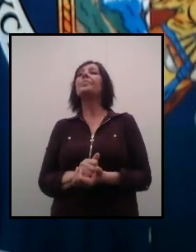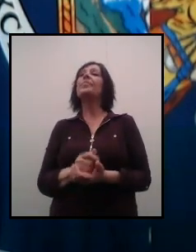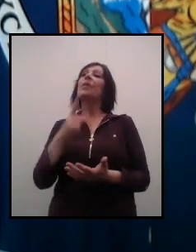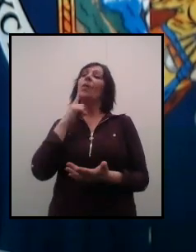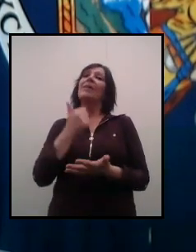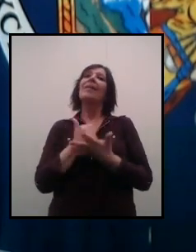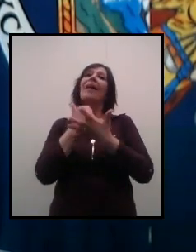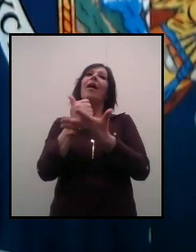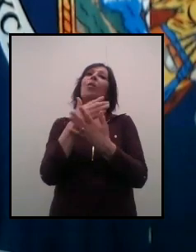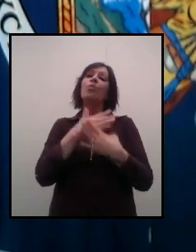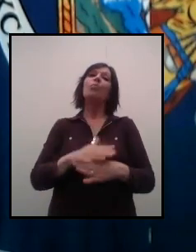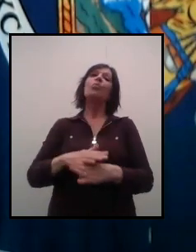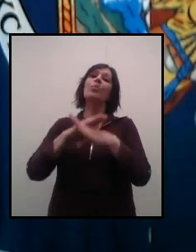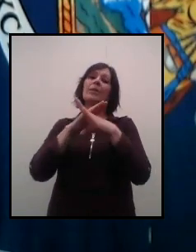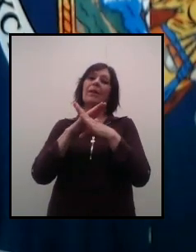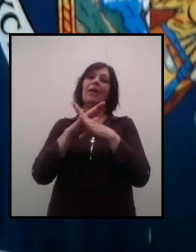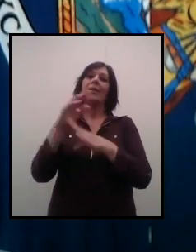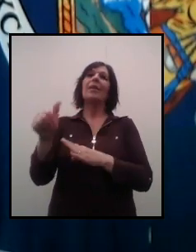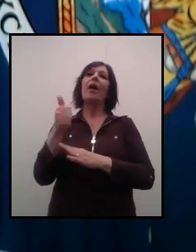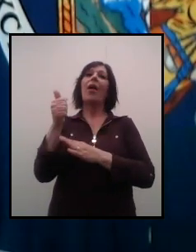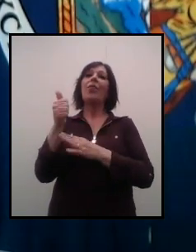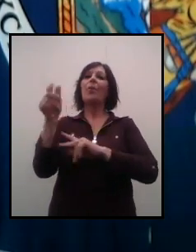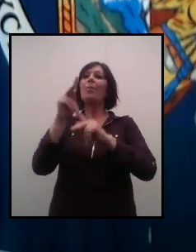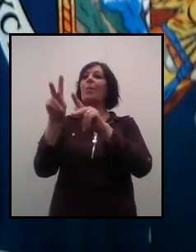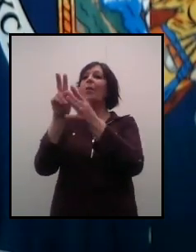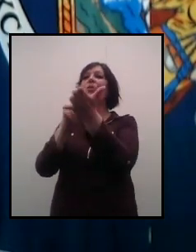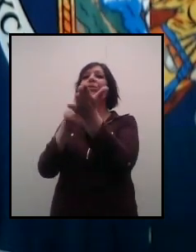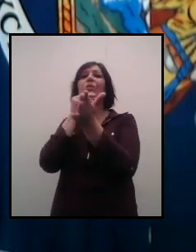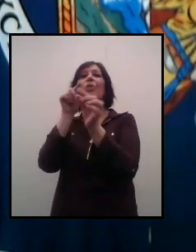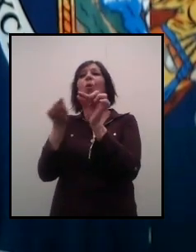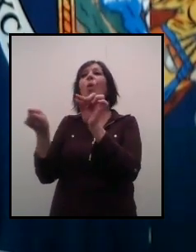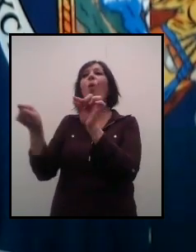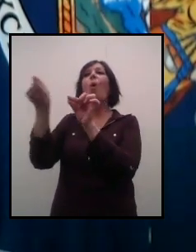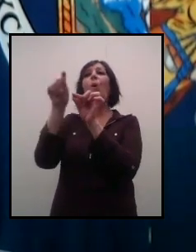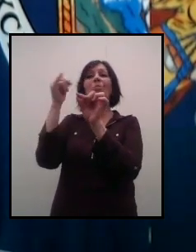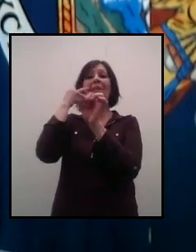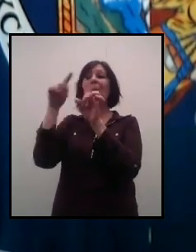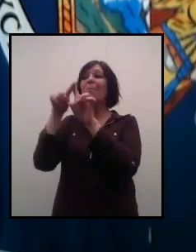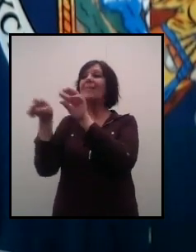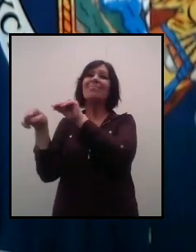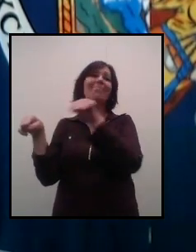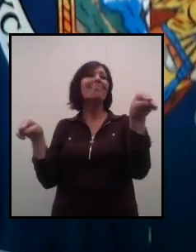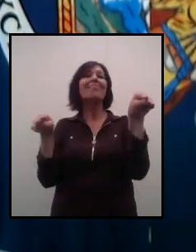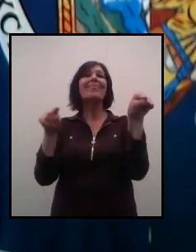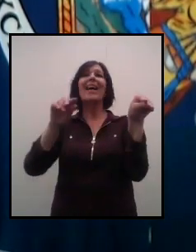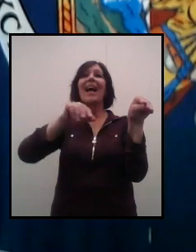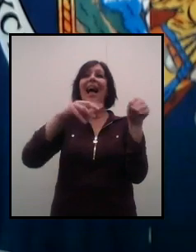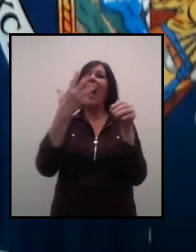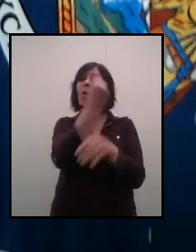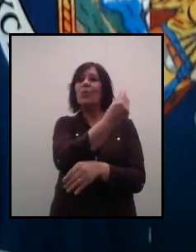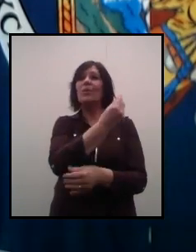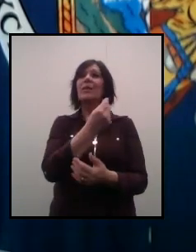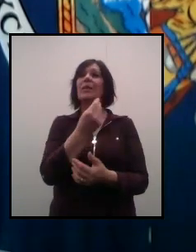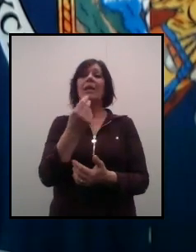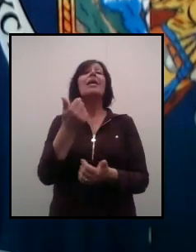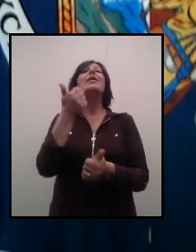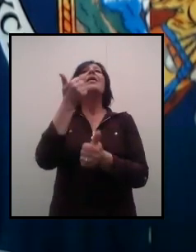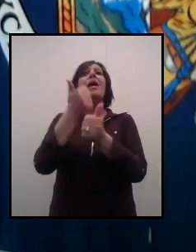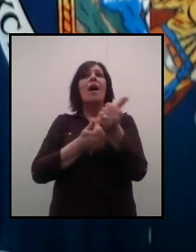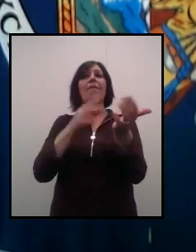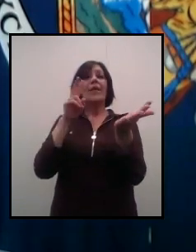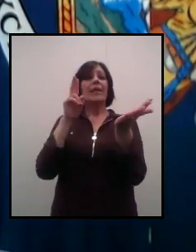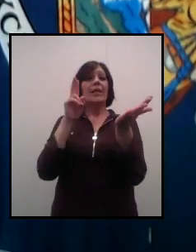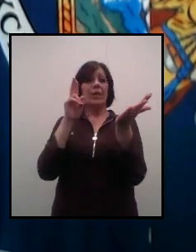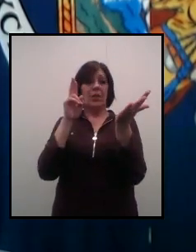help protect the other residents in the area where they were coming from. Also, every nursing home